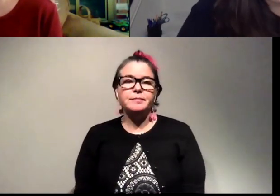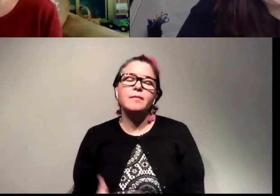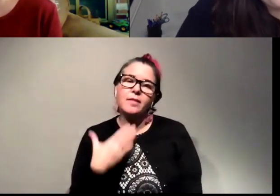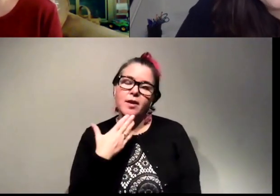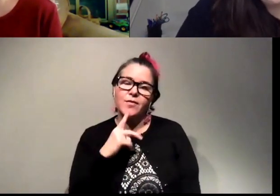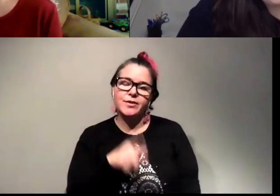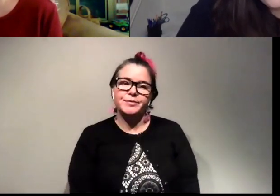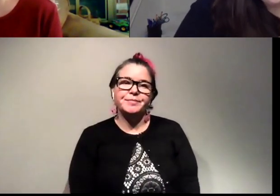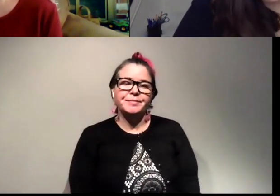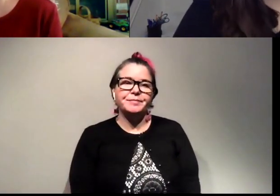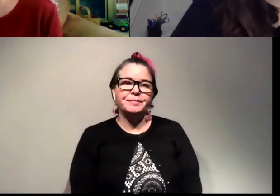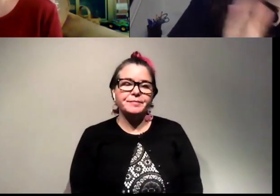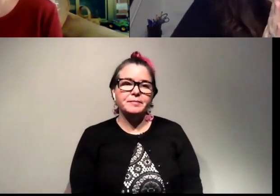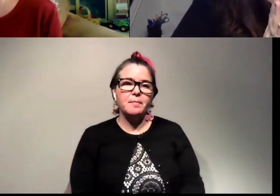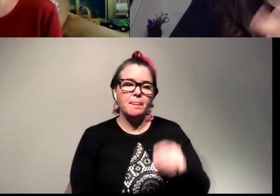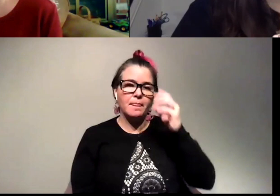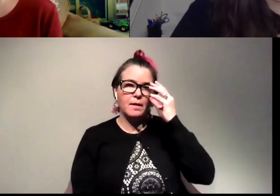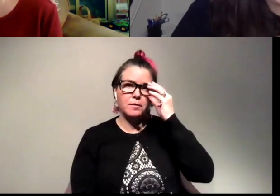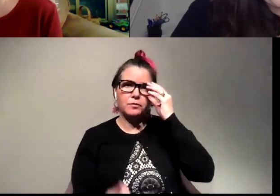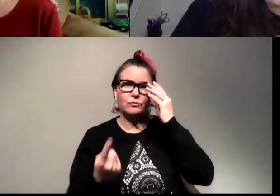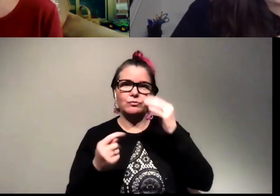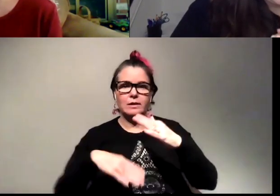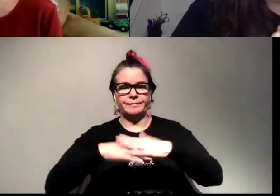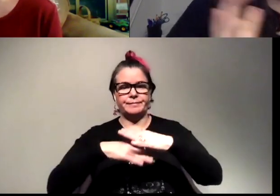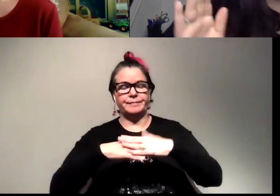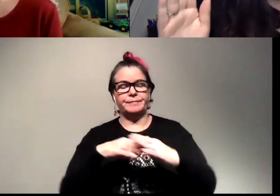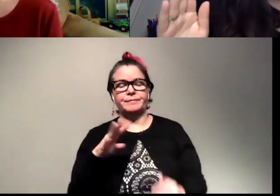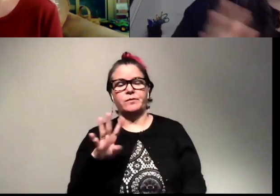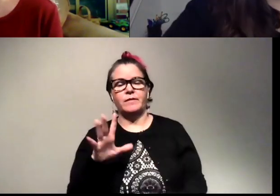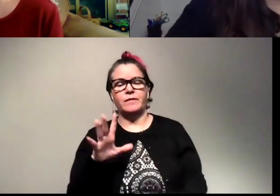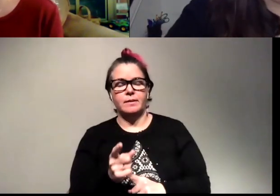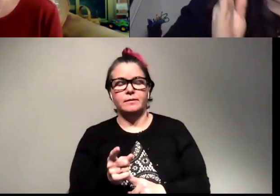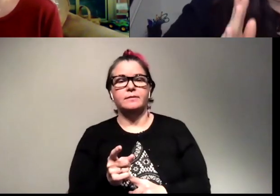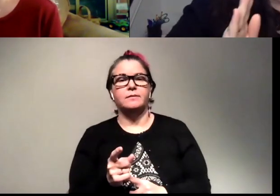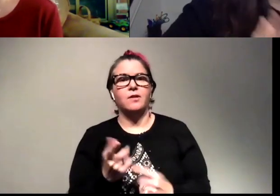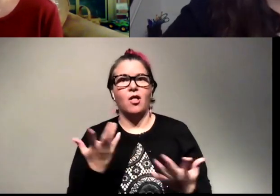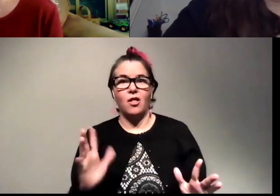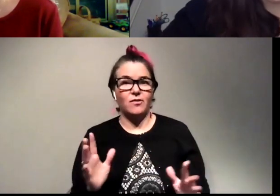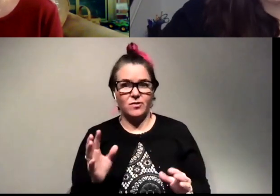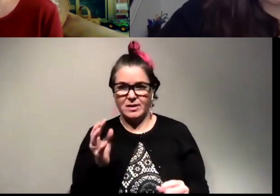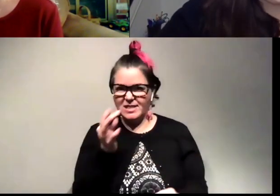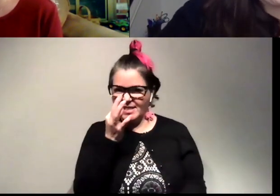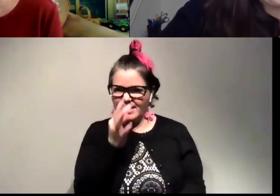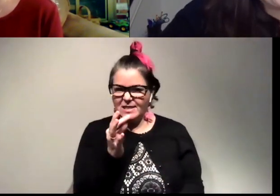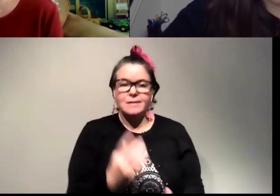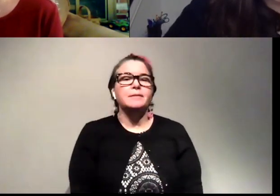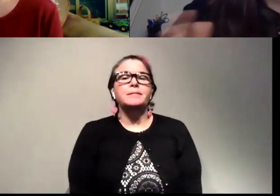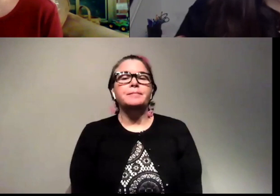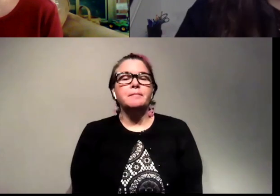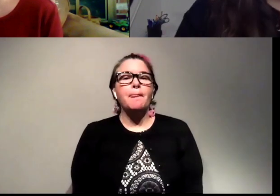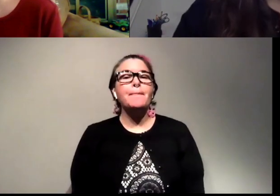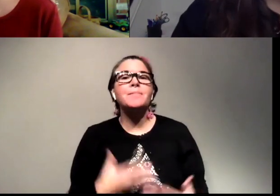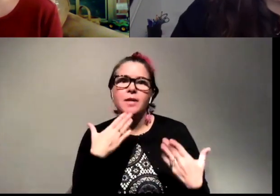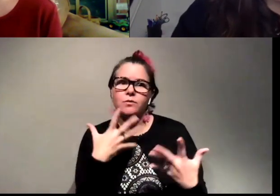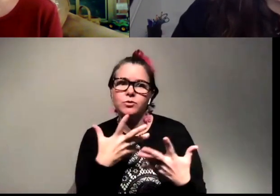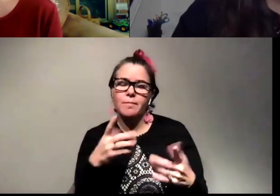answering that. Okay, so we try to keep these sessions at 45 minutes, and we are right about there. So thank you so